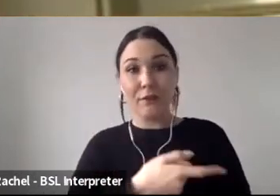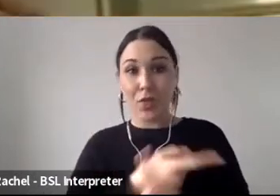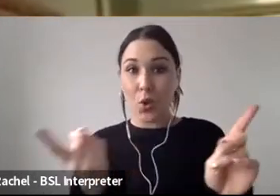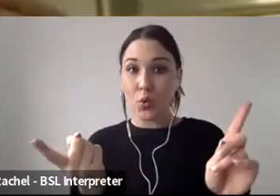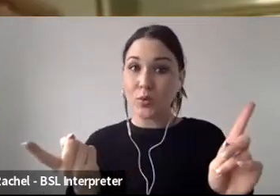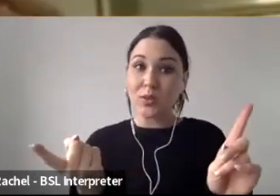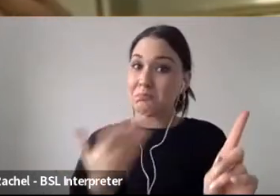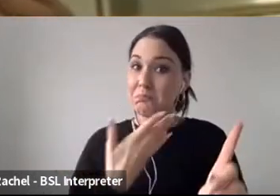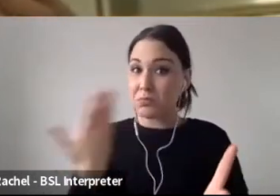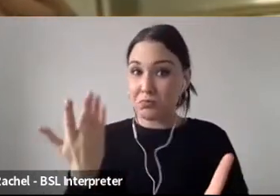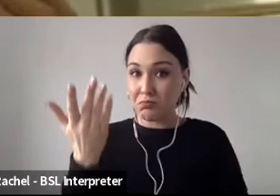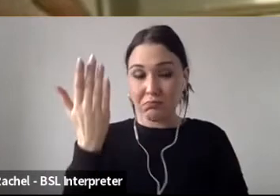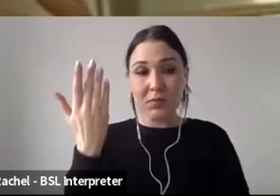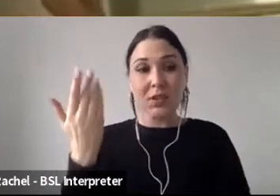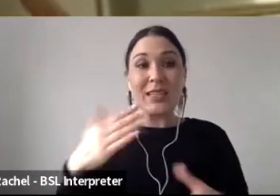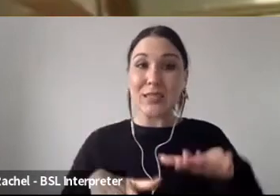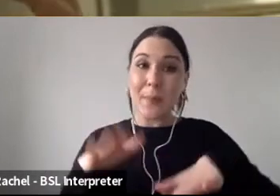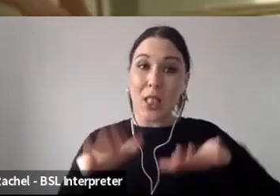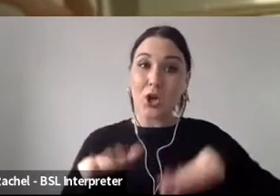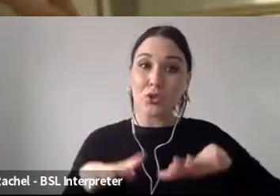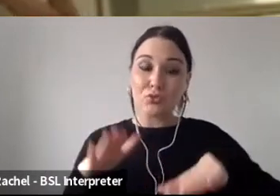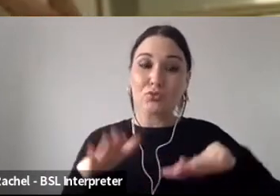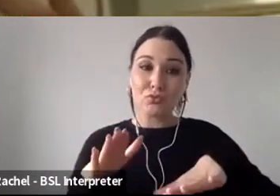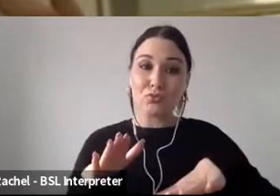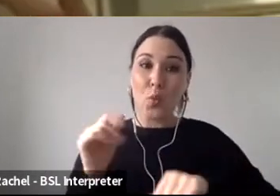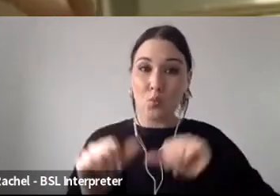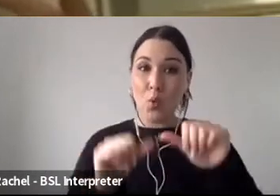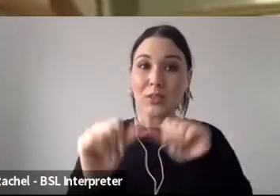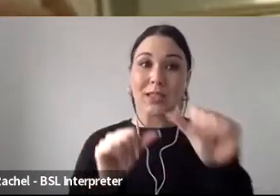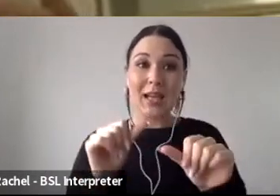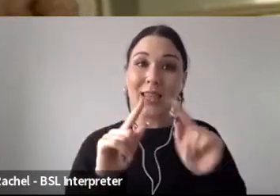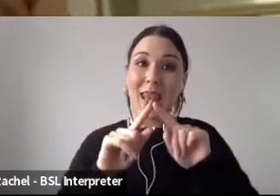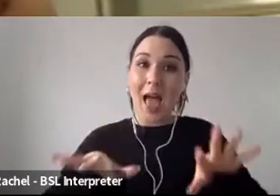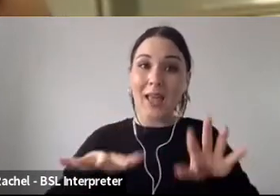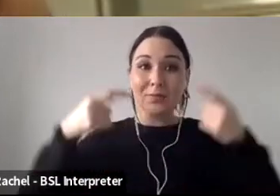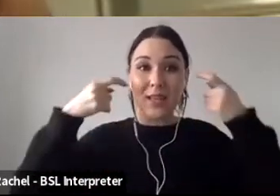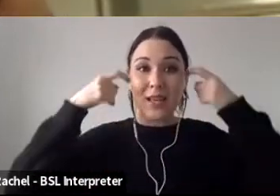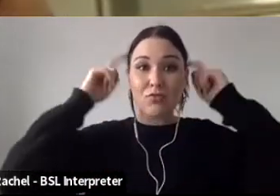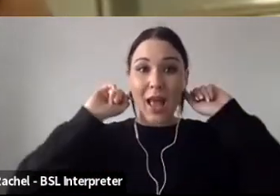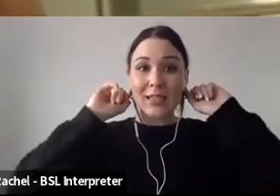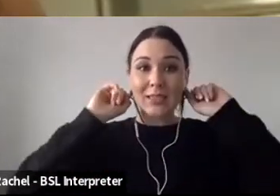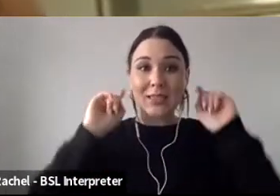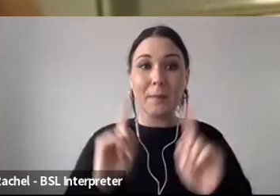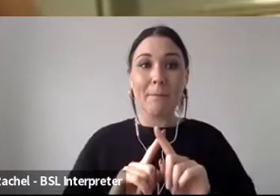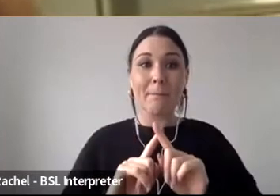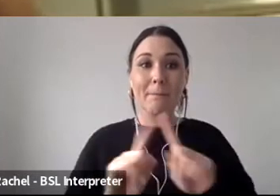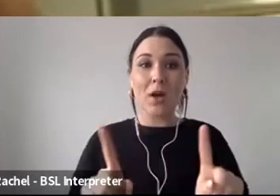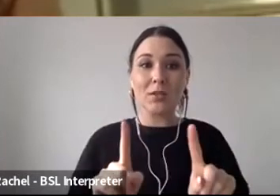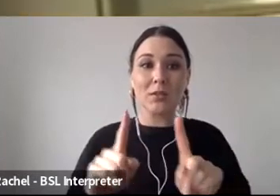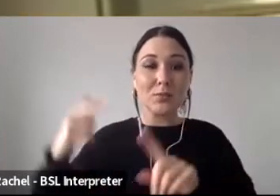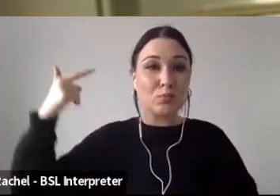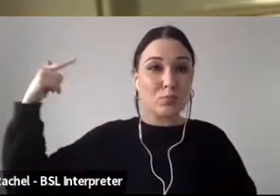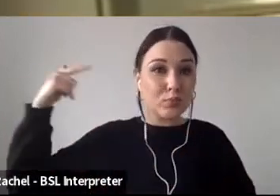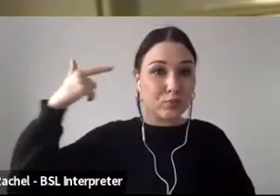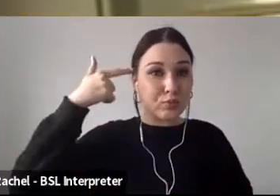it's a similar process to like a hearing aid, except they drill a hole behind my ear